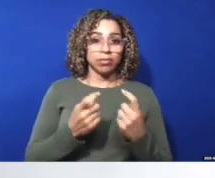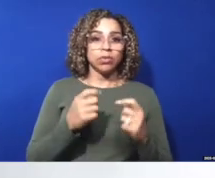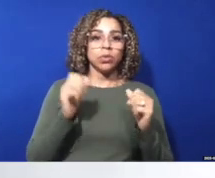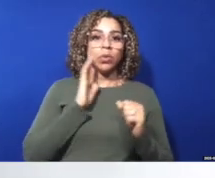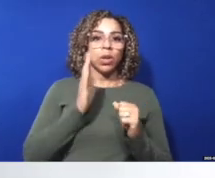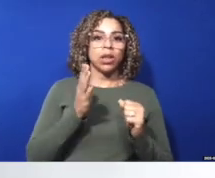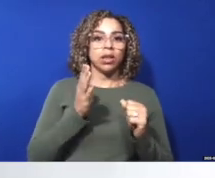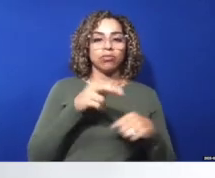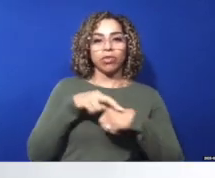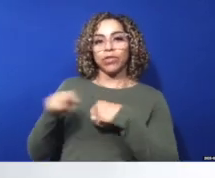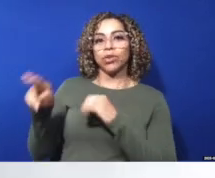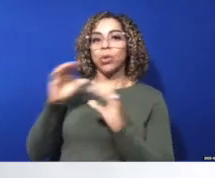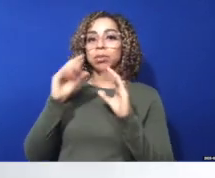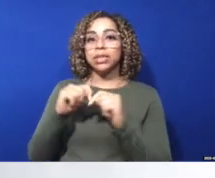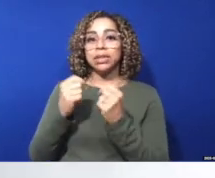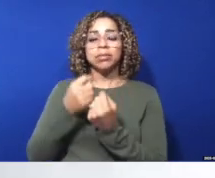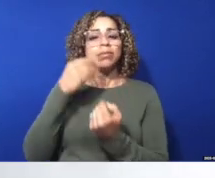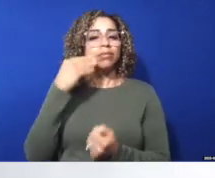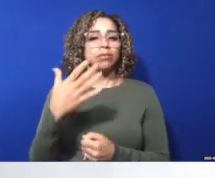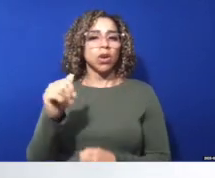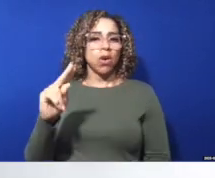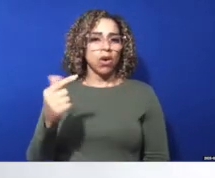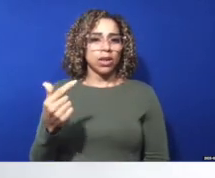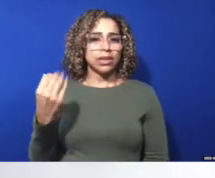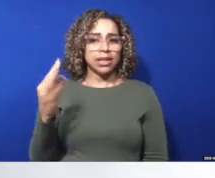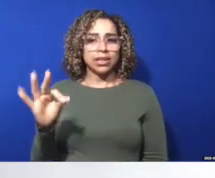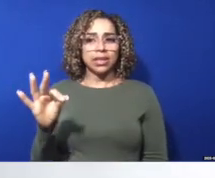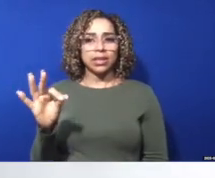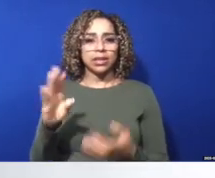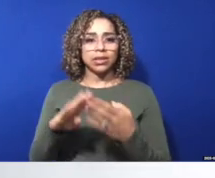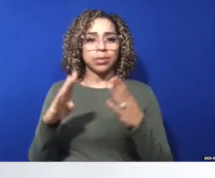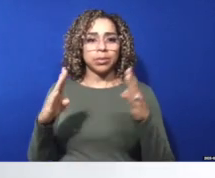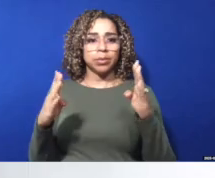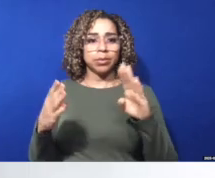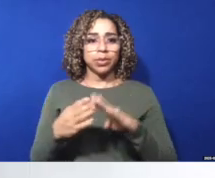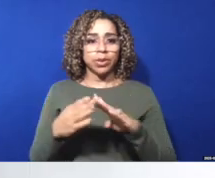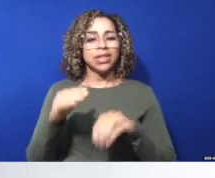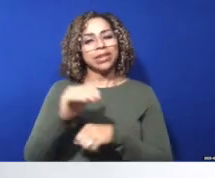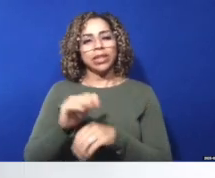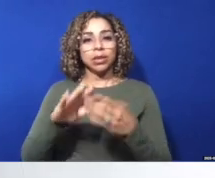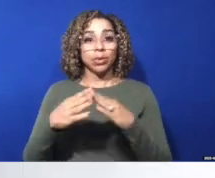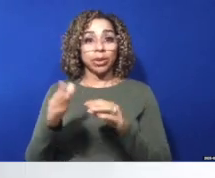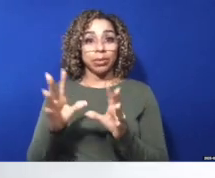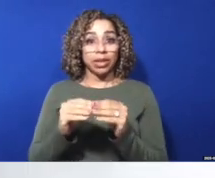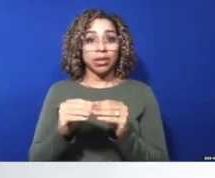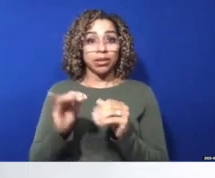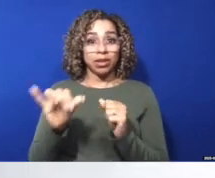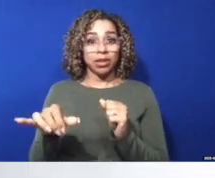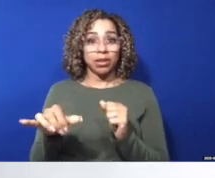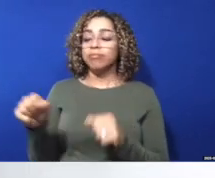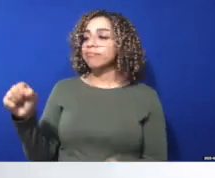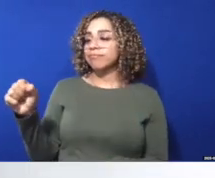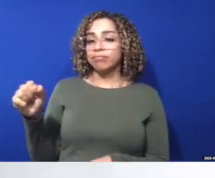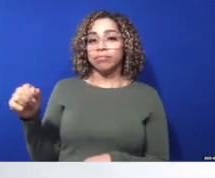on the fact that the August 19th is I think you're just referencing our evening community meeting. Is that Yes. correct? Yes. So that, Stephanie or Adelina, feel